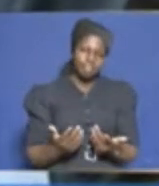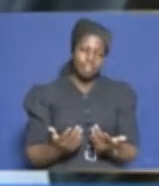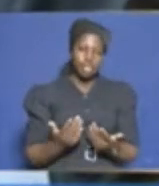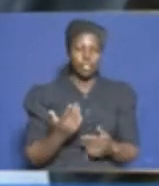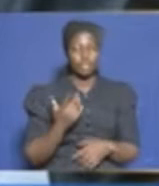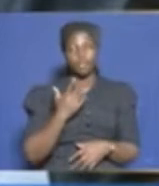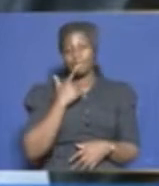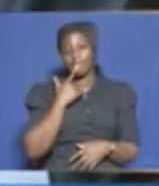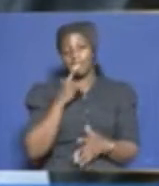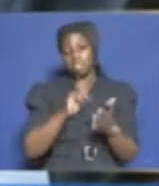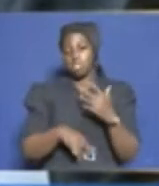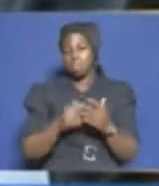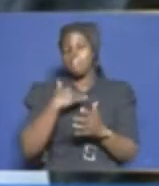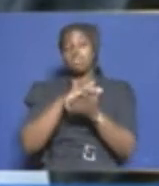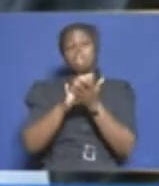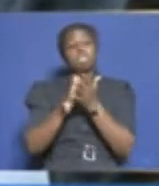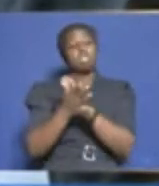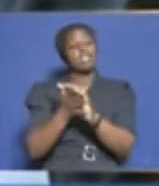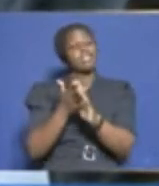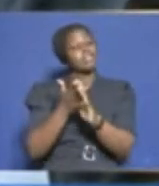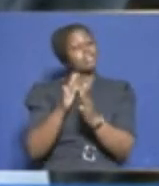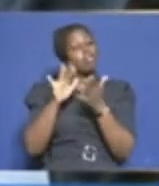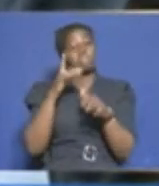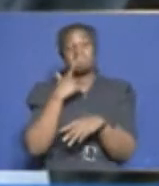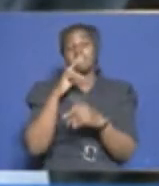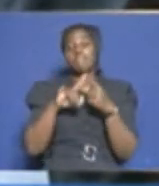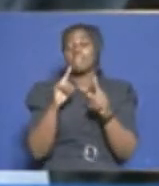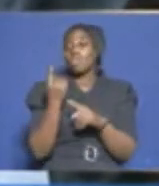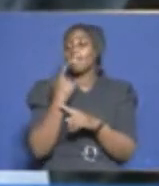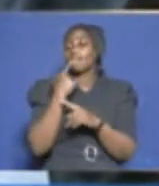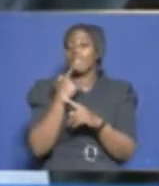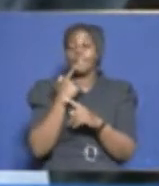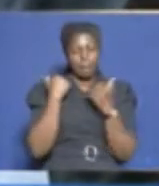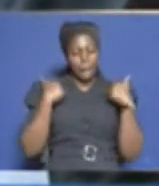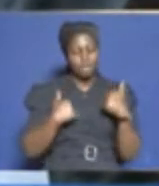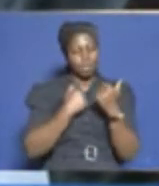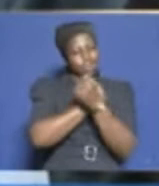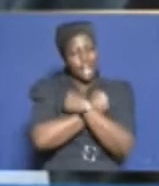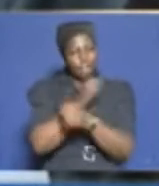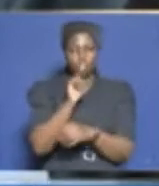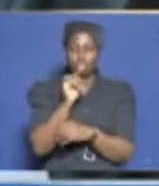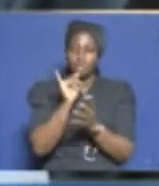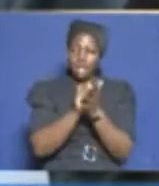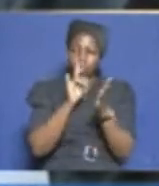And he said, "There is nothing else to say but to tell him I love him." And that is